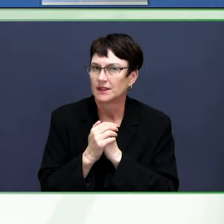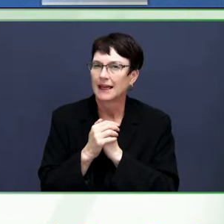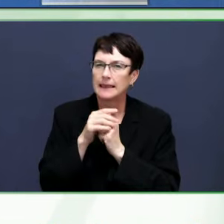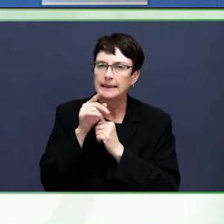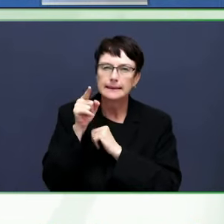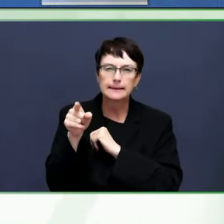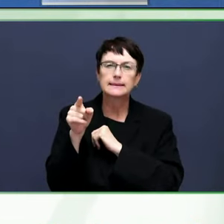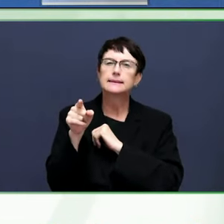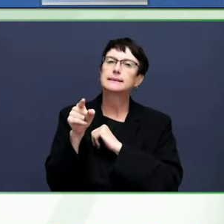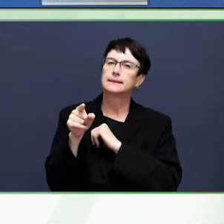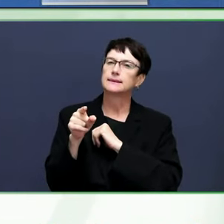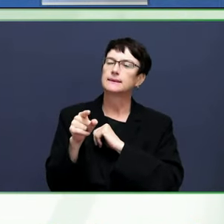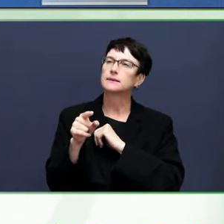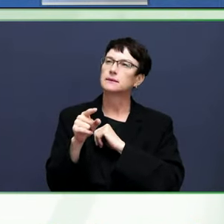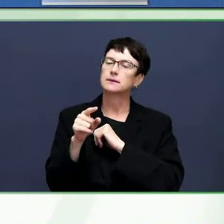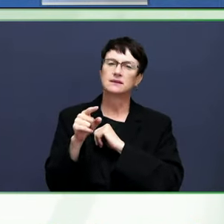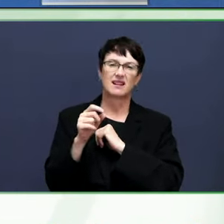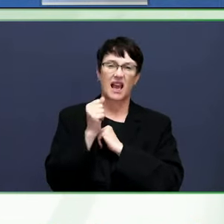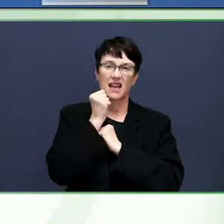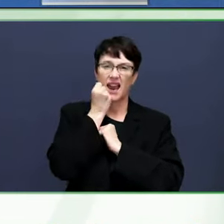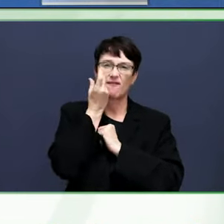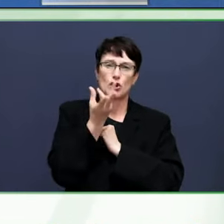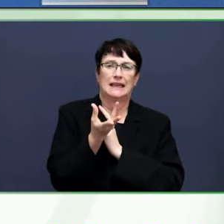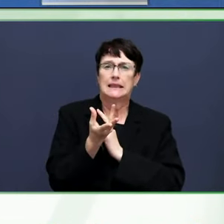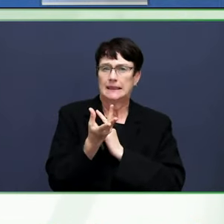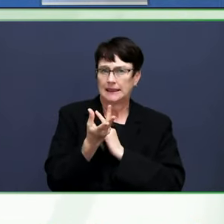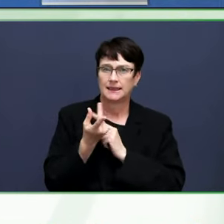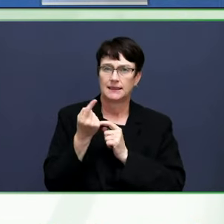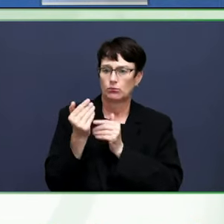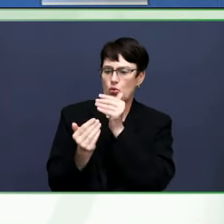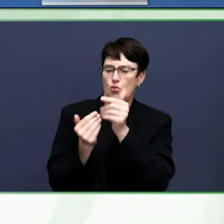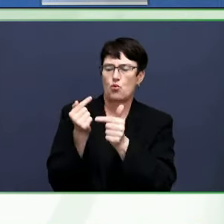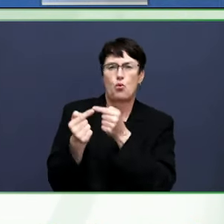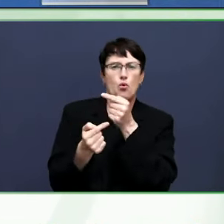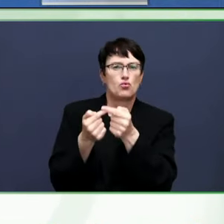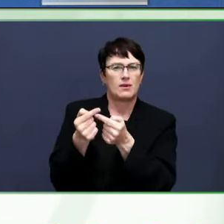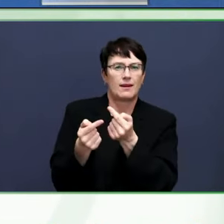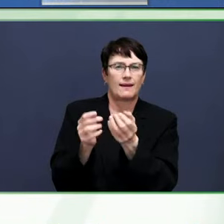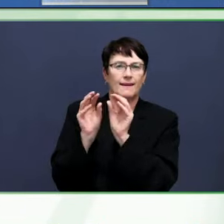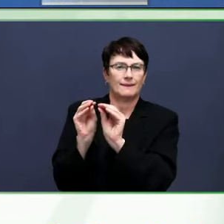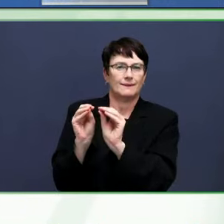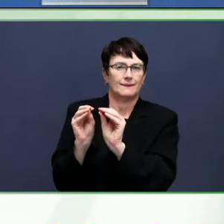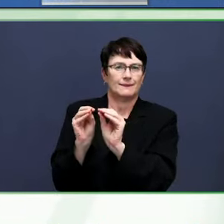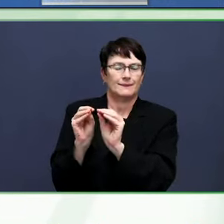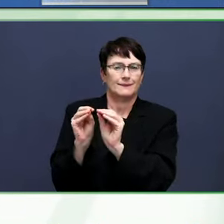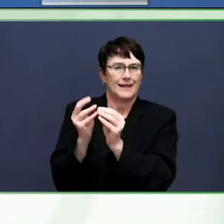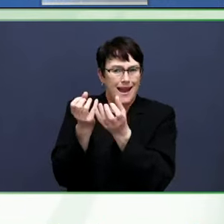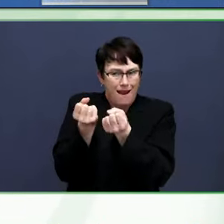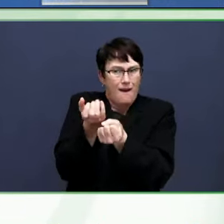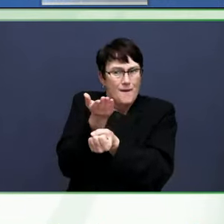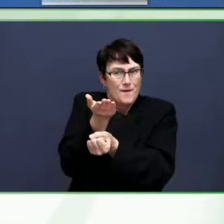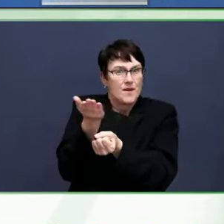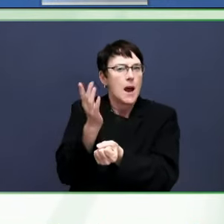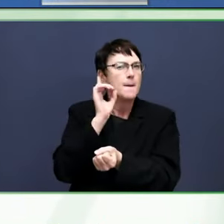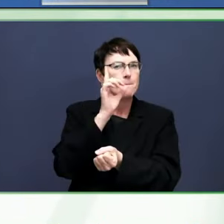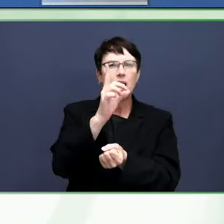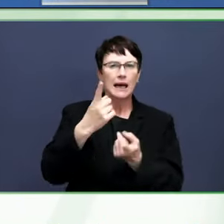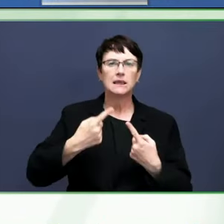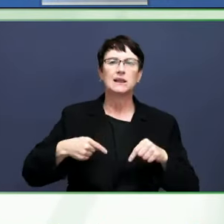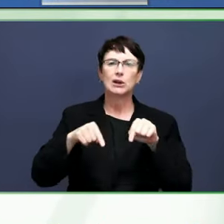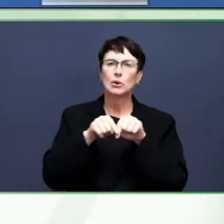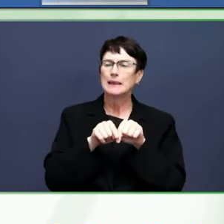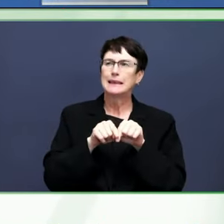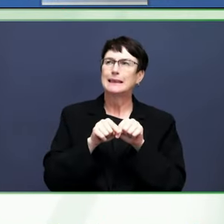very important to put quality in place. We can't only look back on results and data.